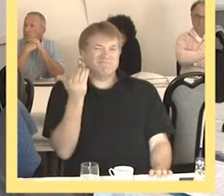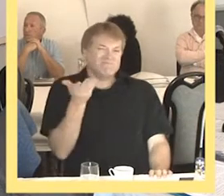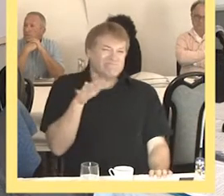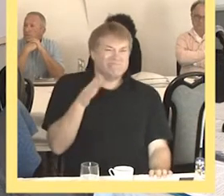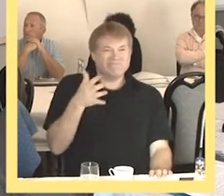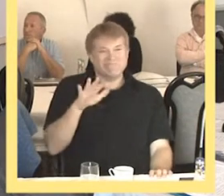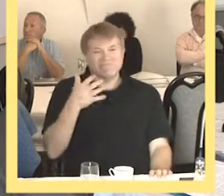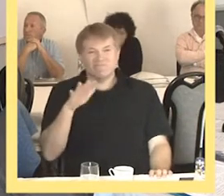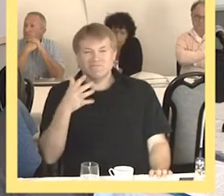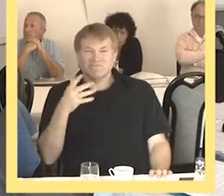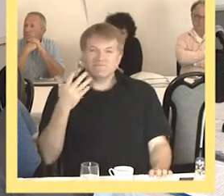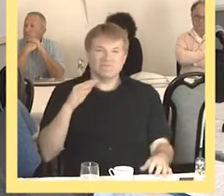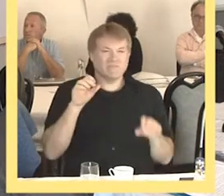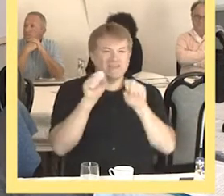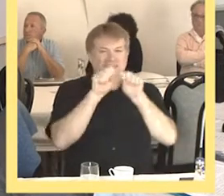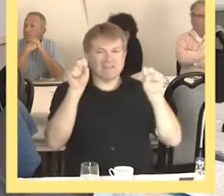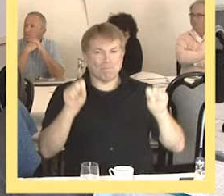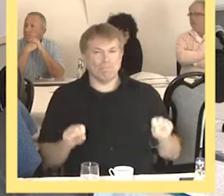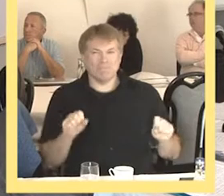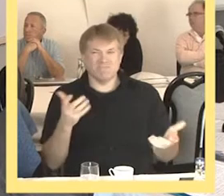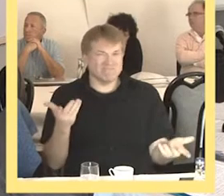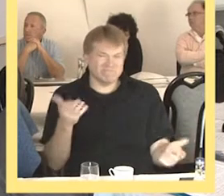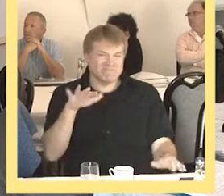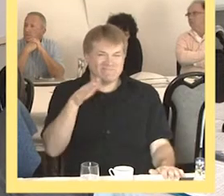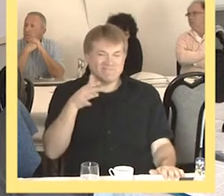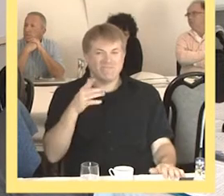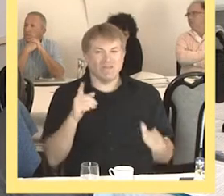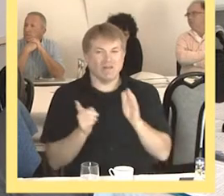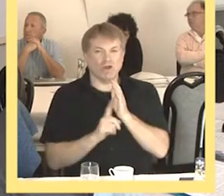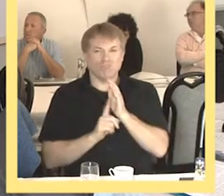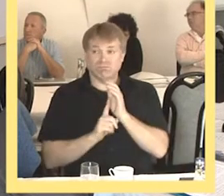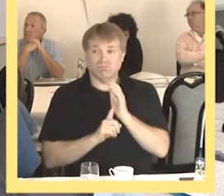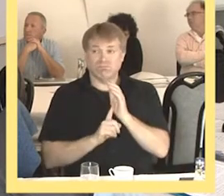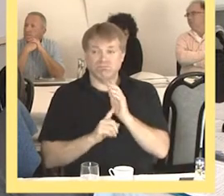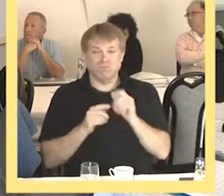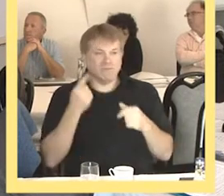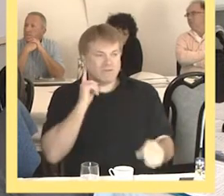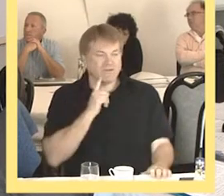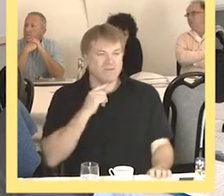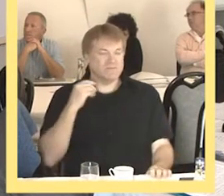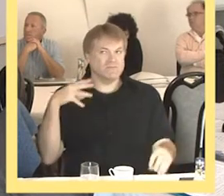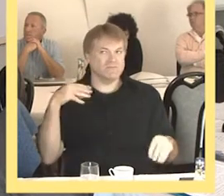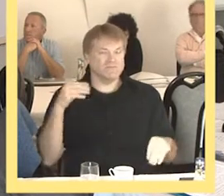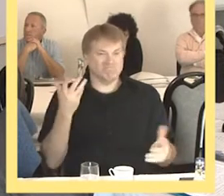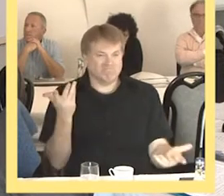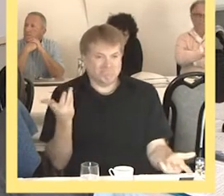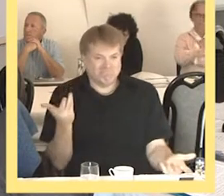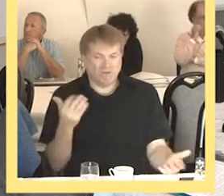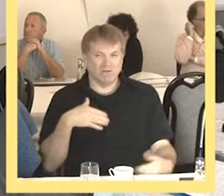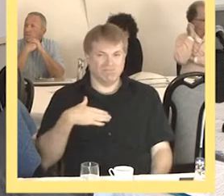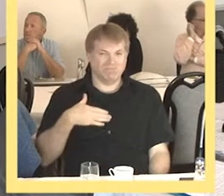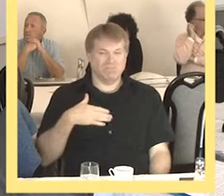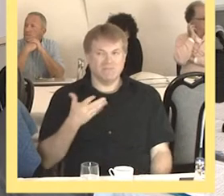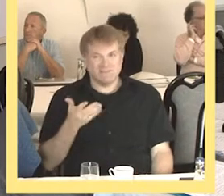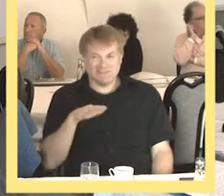days. But in Germany we don't have quite well alarm systems, especially for deaf people. So we